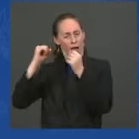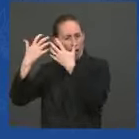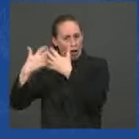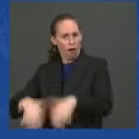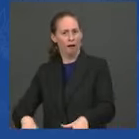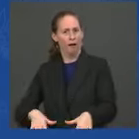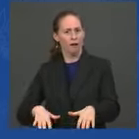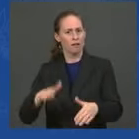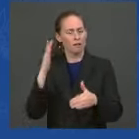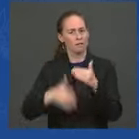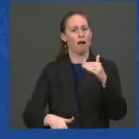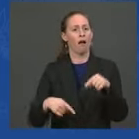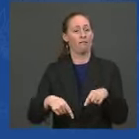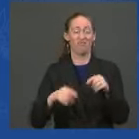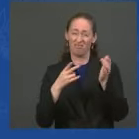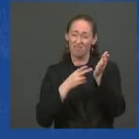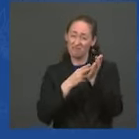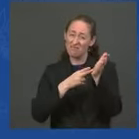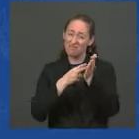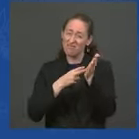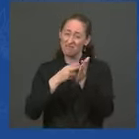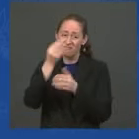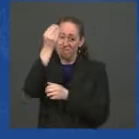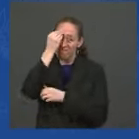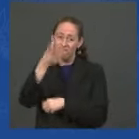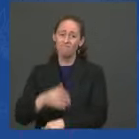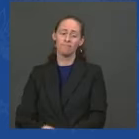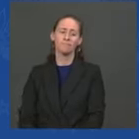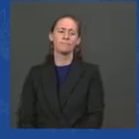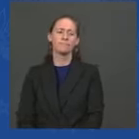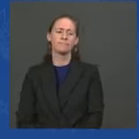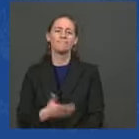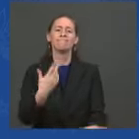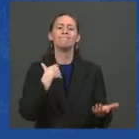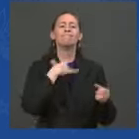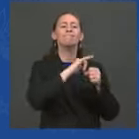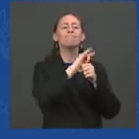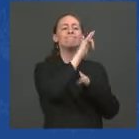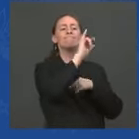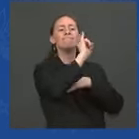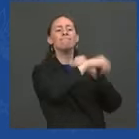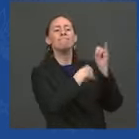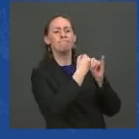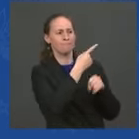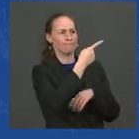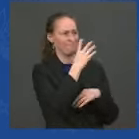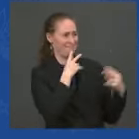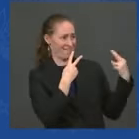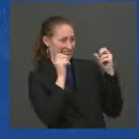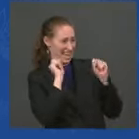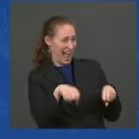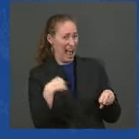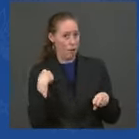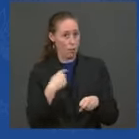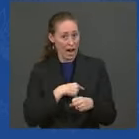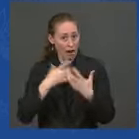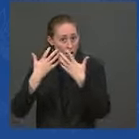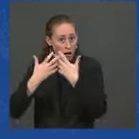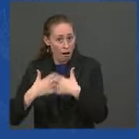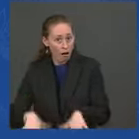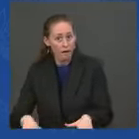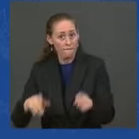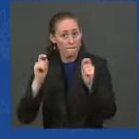joke. And many of you travel internationally. Can we get anything done? Can you put anything together to get something